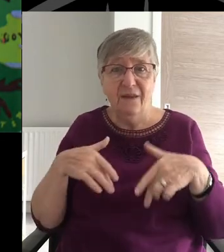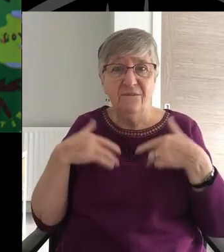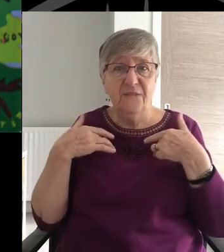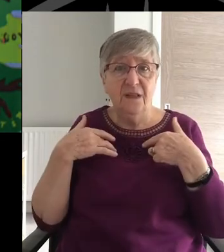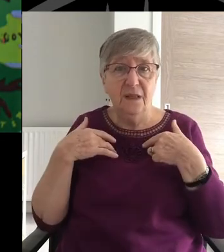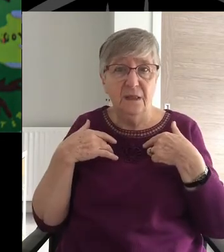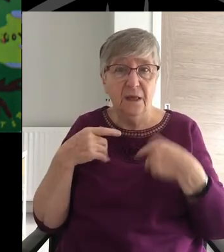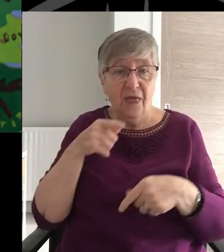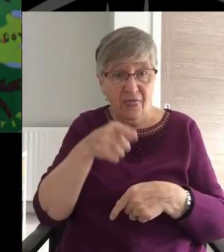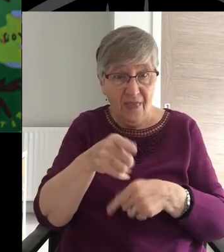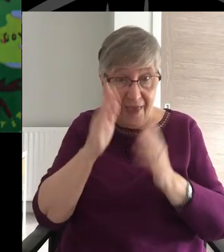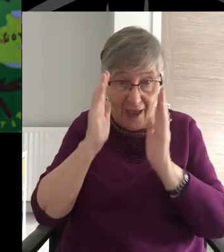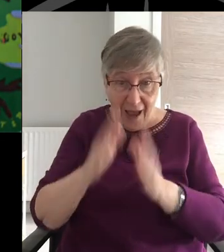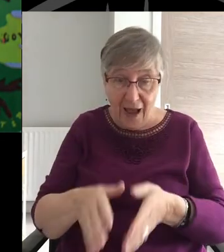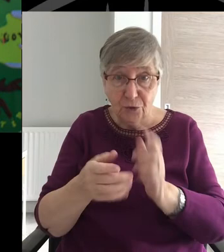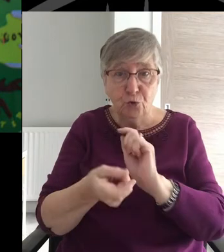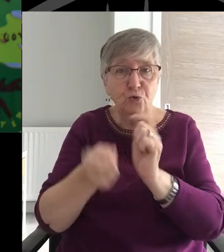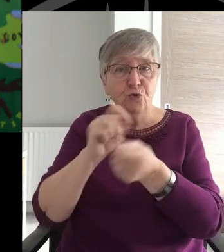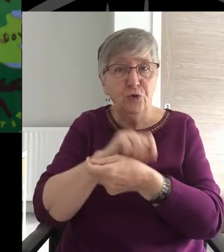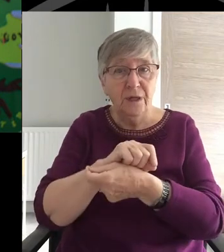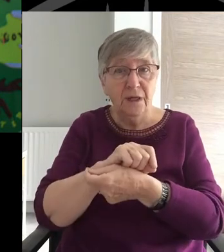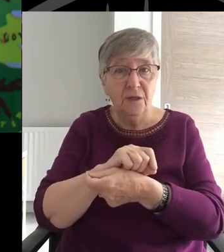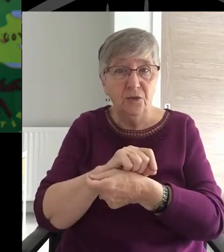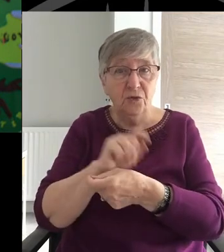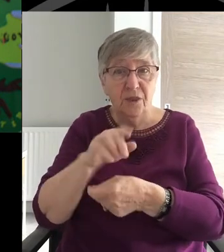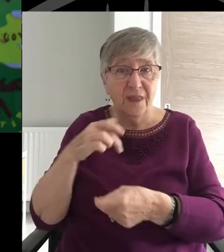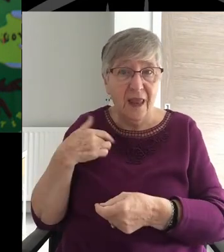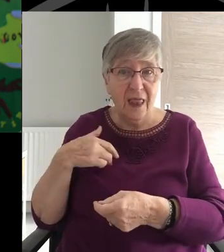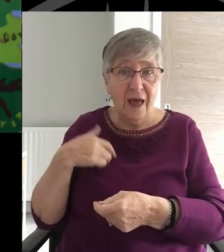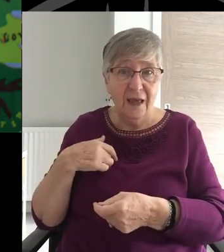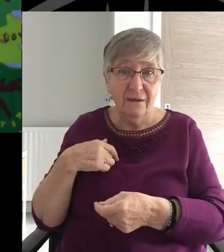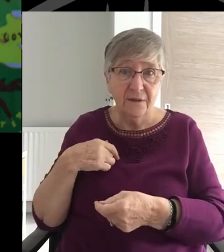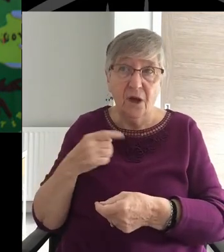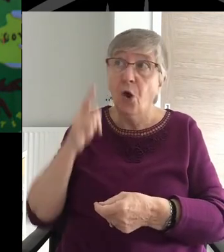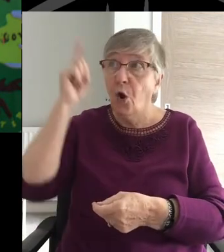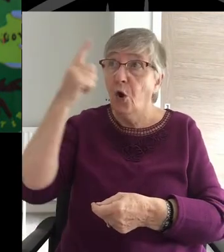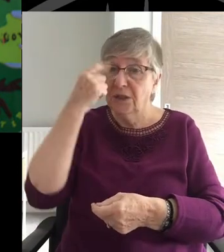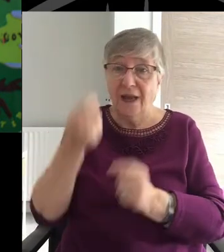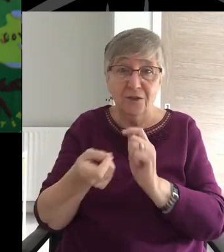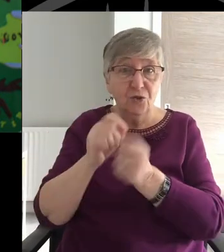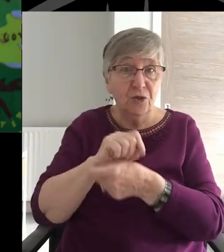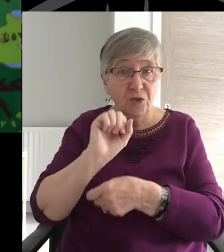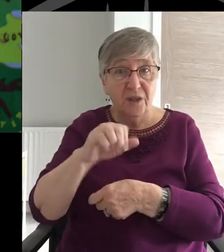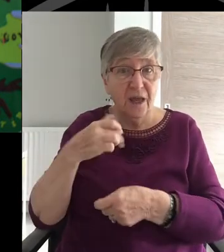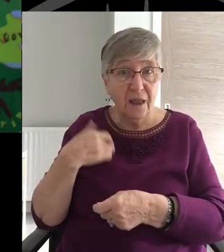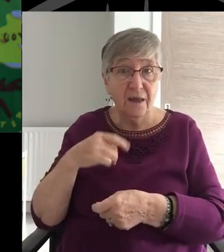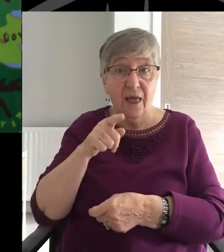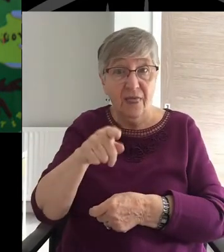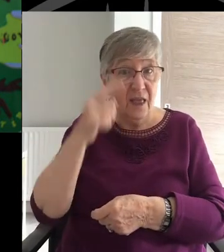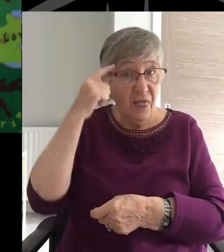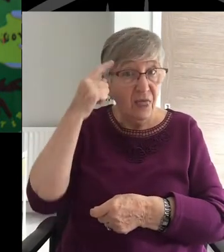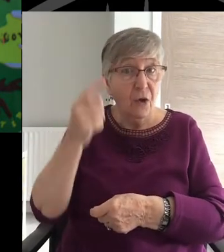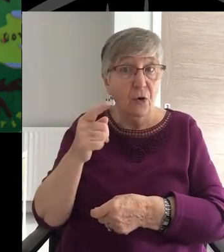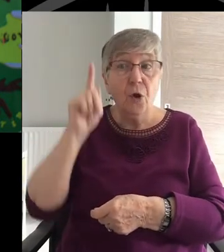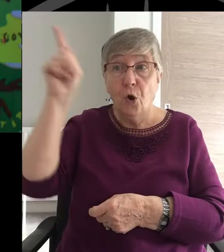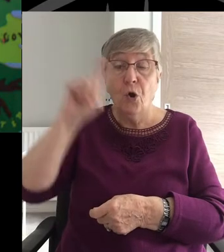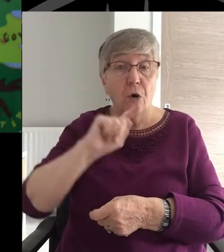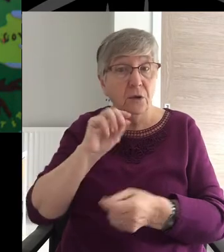to have their lives reshaped by God. They thought, you see, God had made promises. He